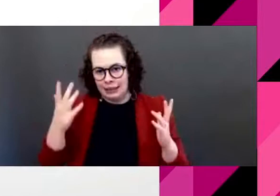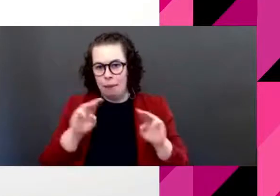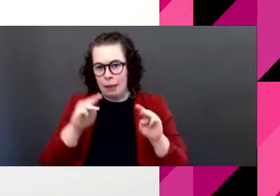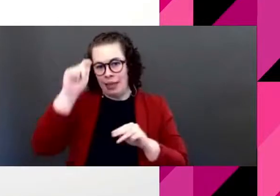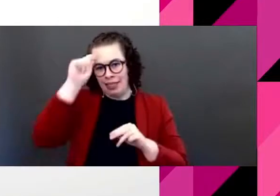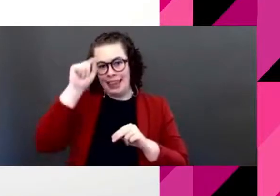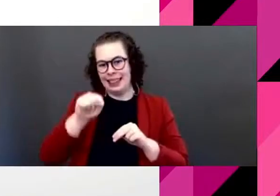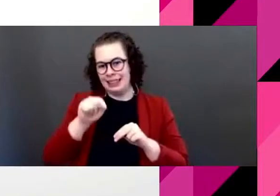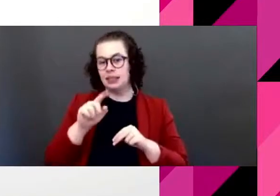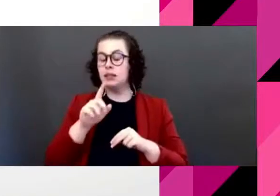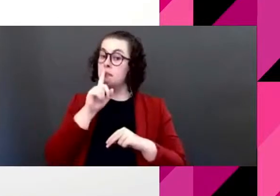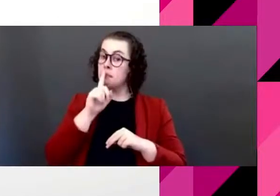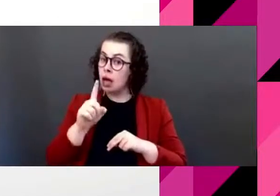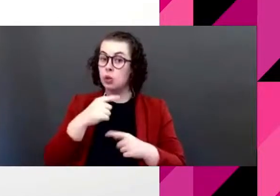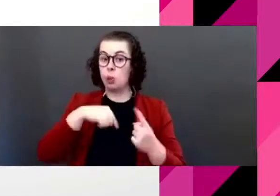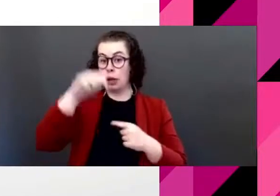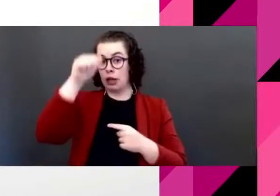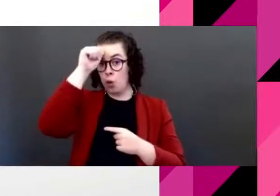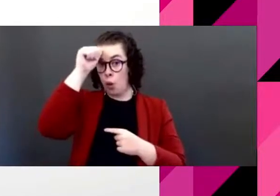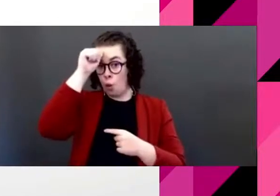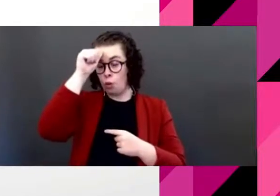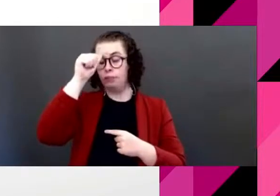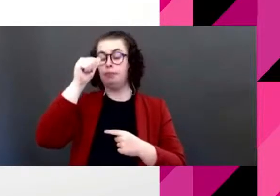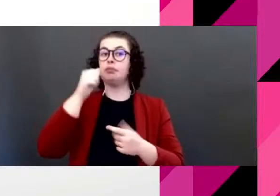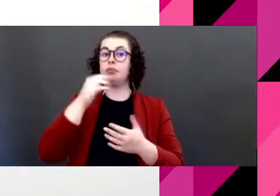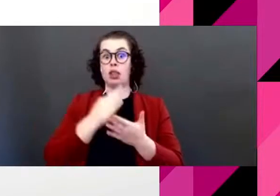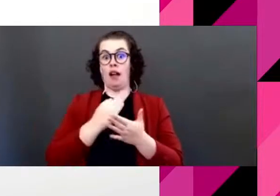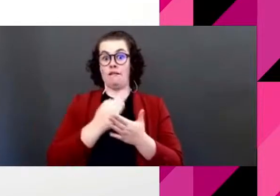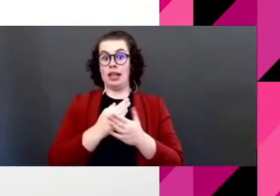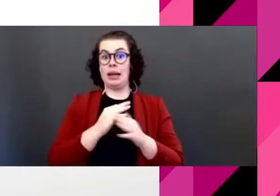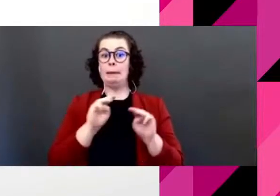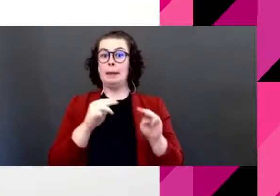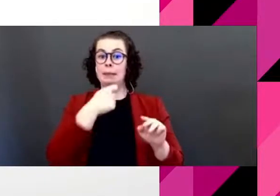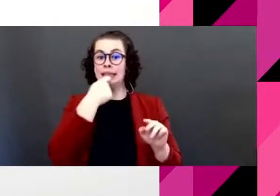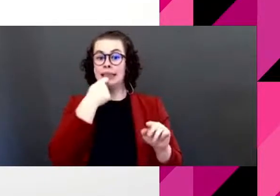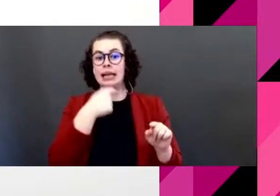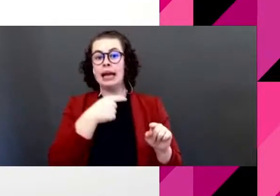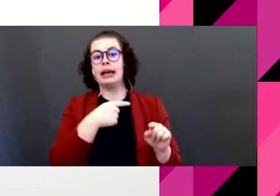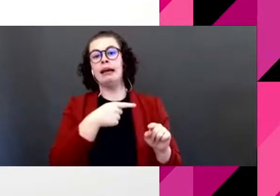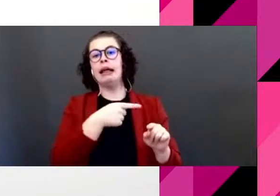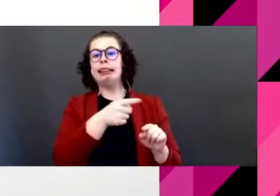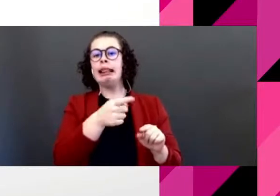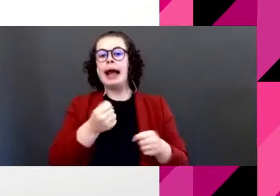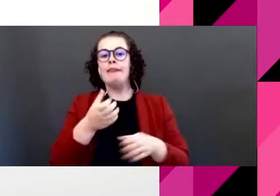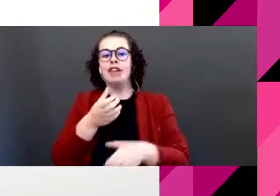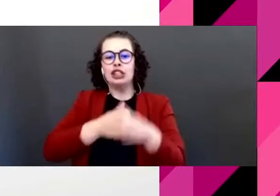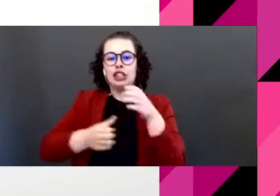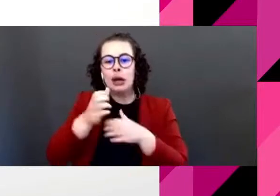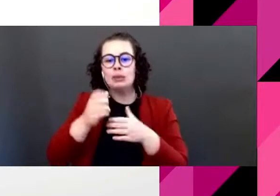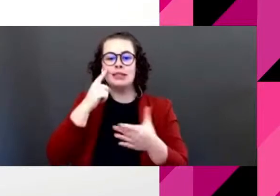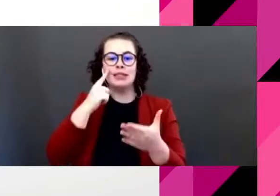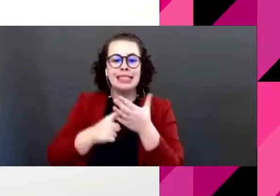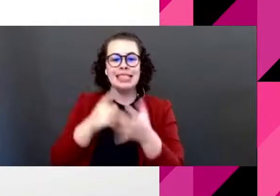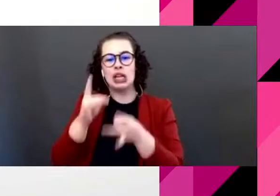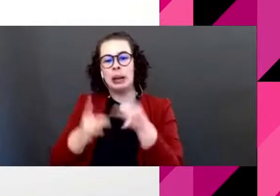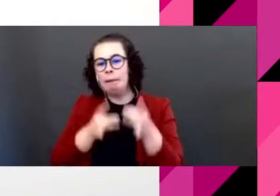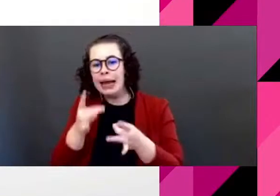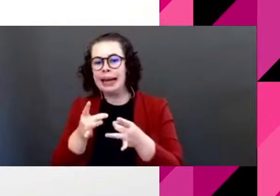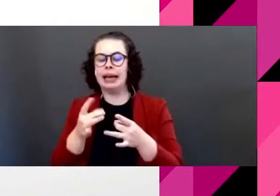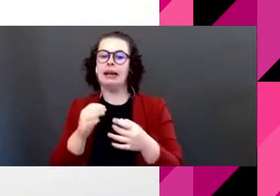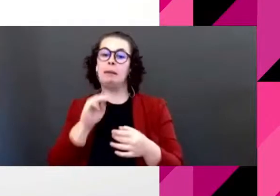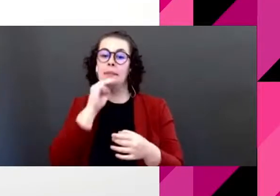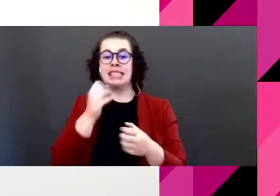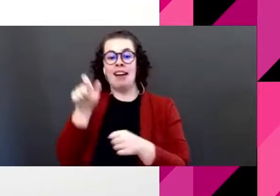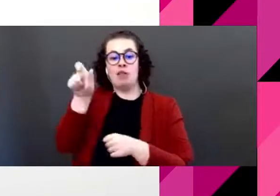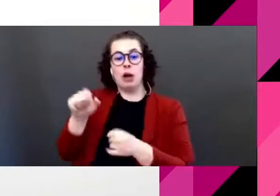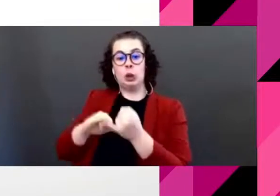often it is said that because a person is under a substitute decision-making regime, for instance, guardianship, they are